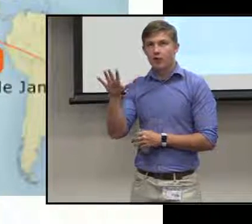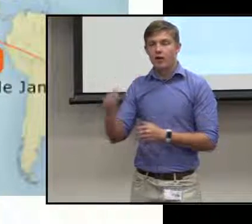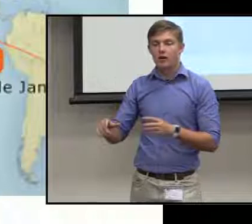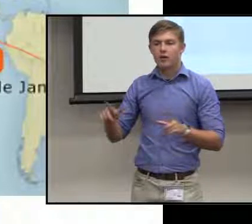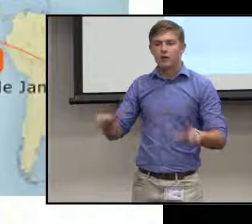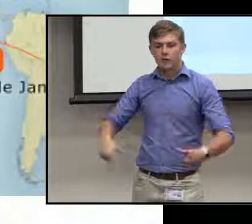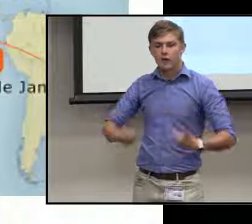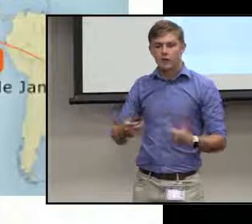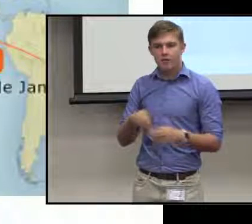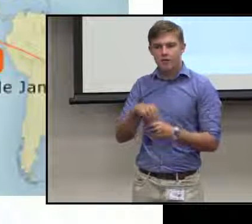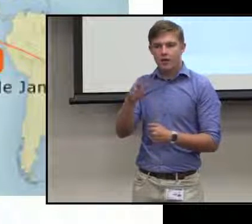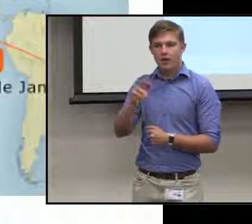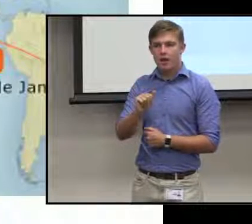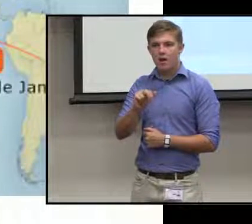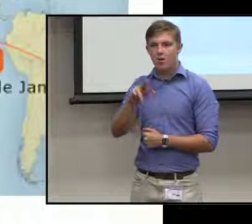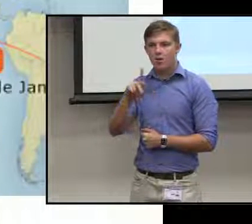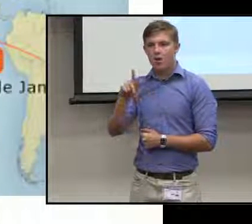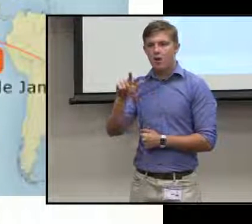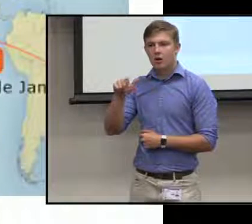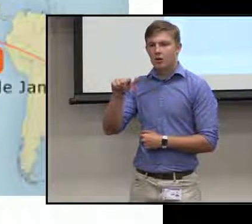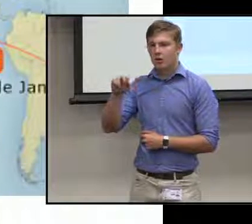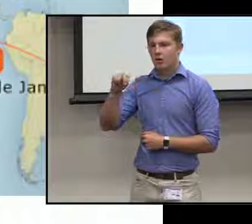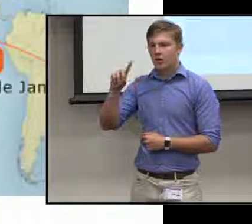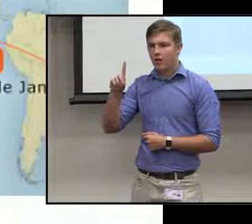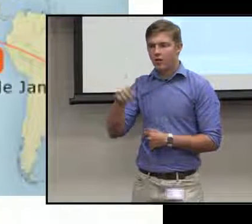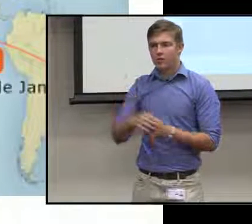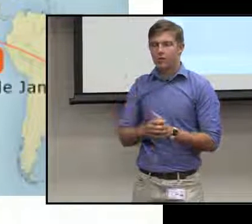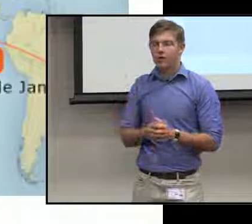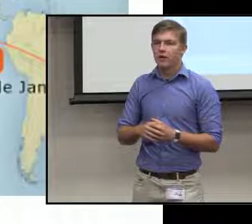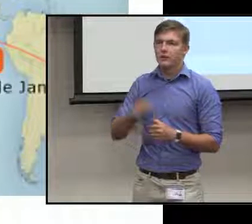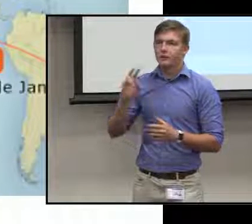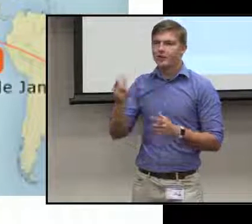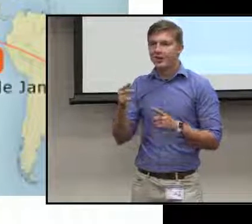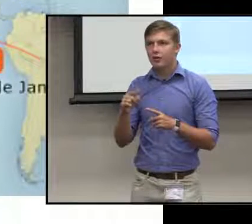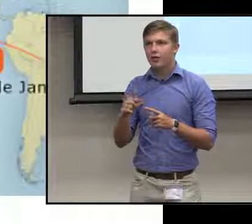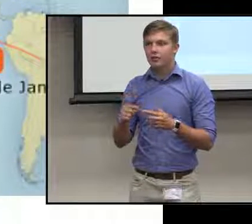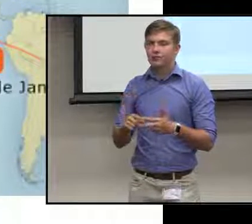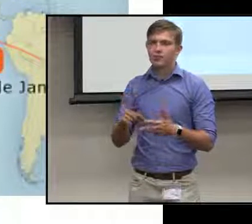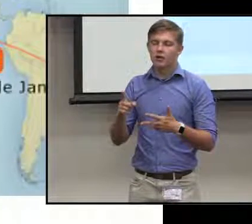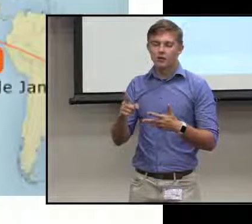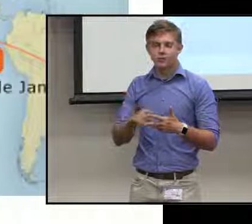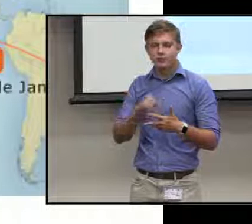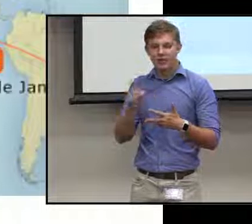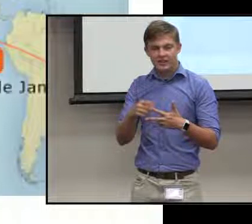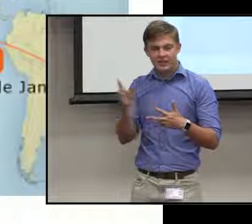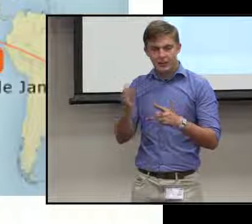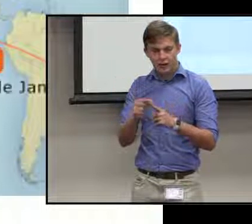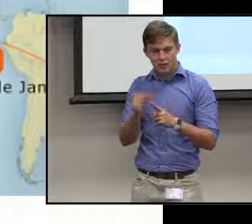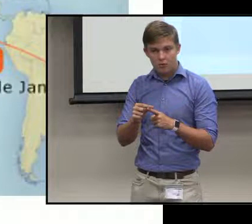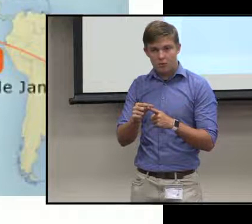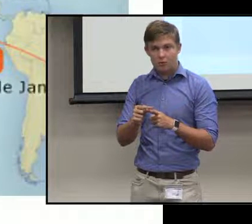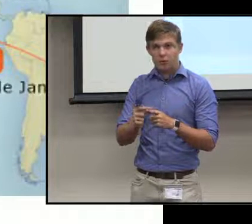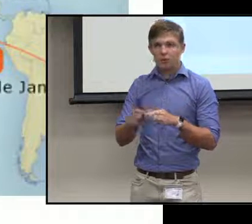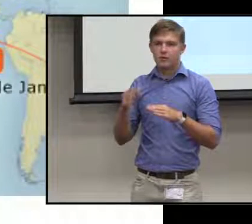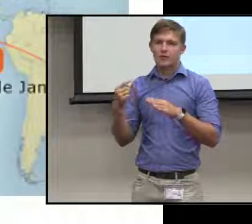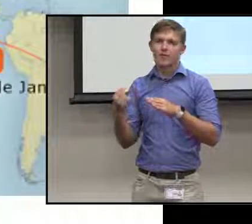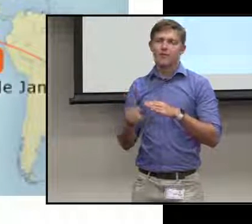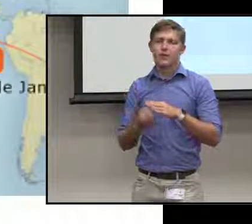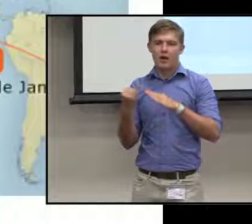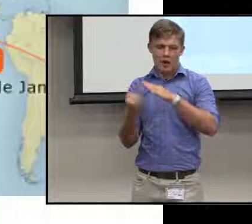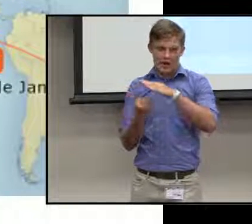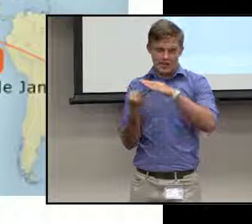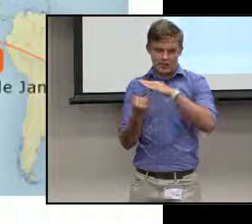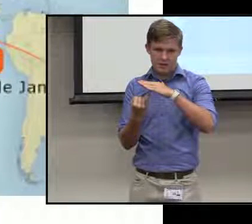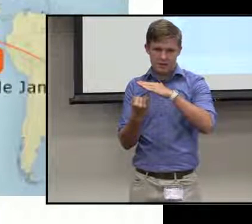A second word I might use is isolated. Well, not really, but in some ways they are. Even though these distances are